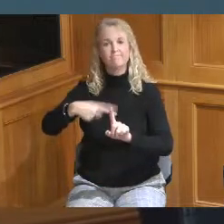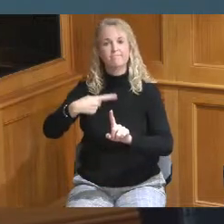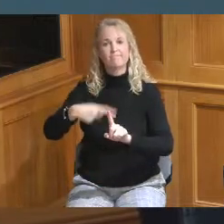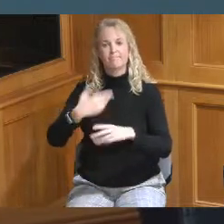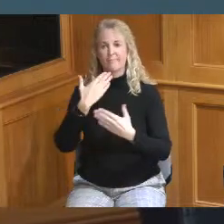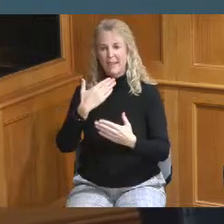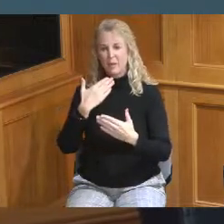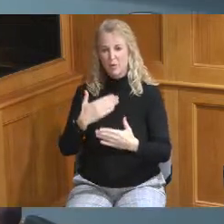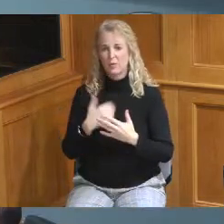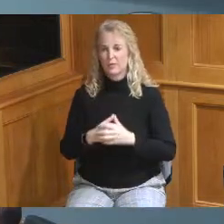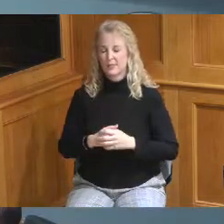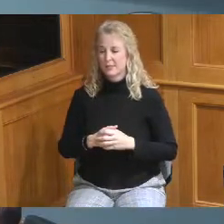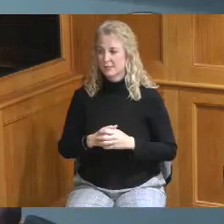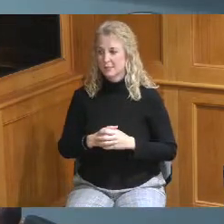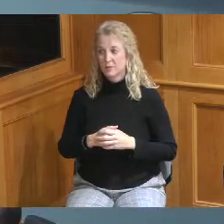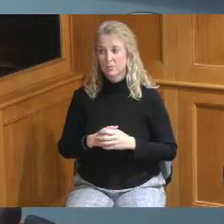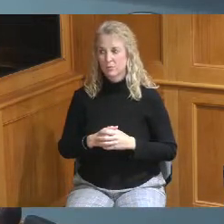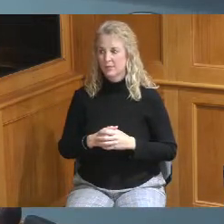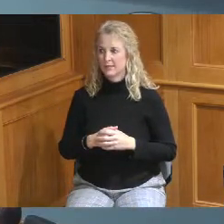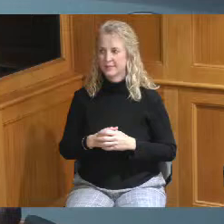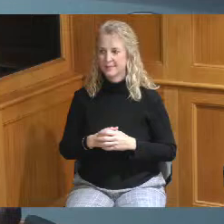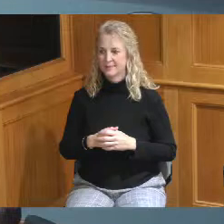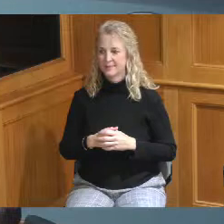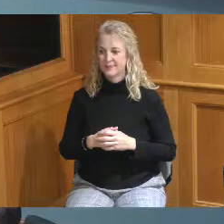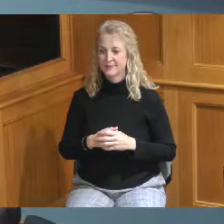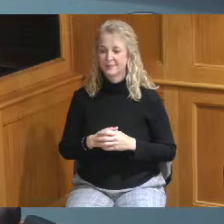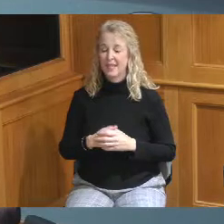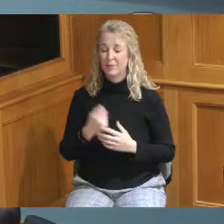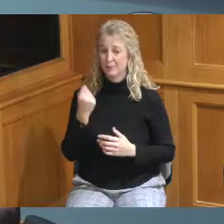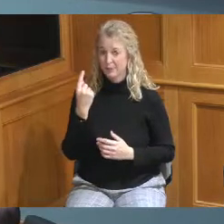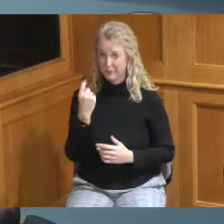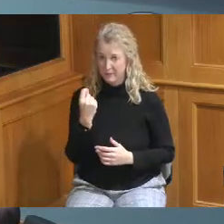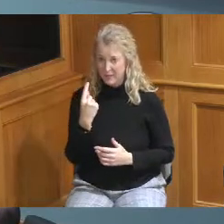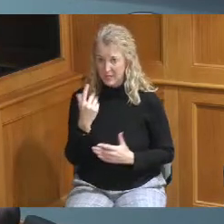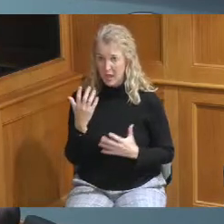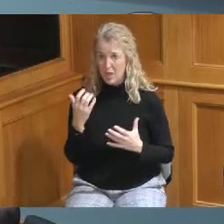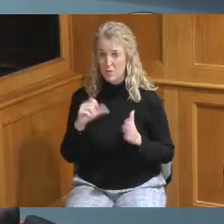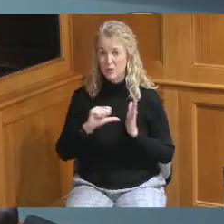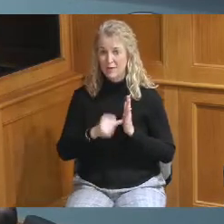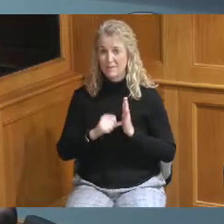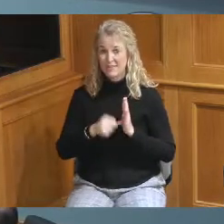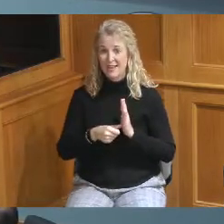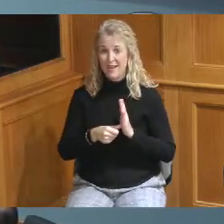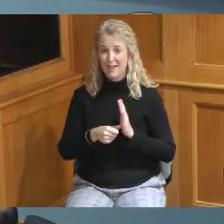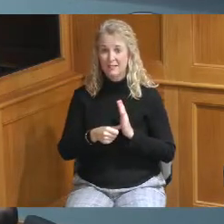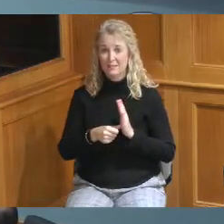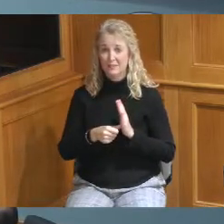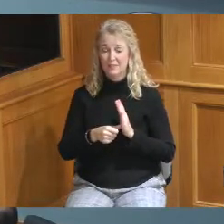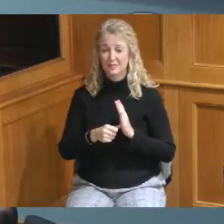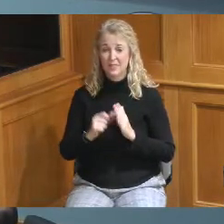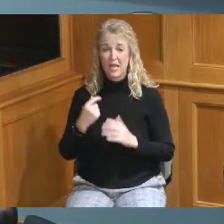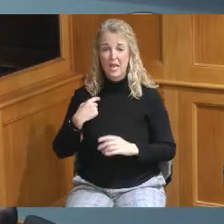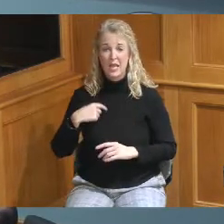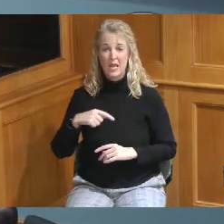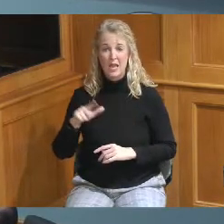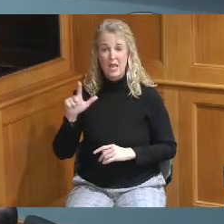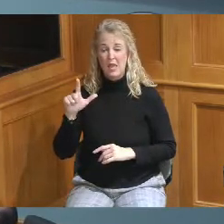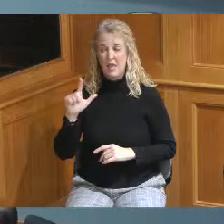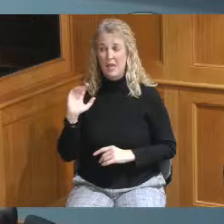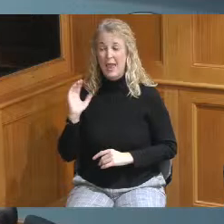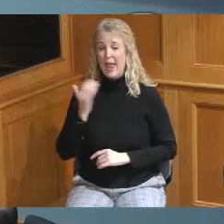thank you. Thank you. On that point, I want to make sure, Mr. Ludo, our lobbyists who are